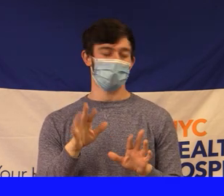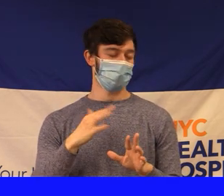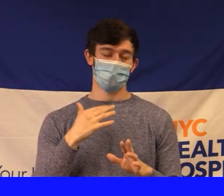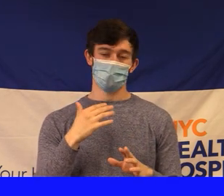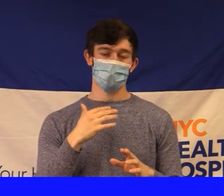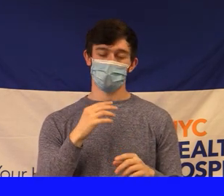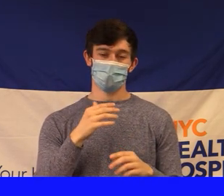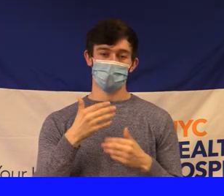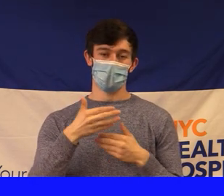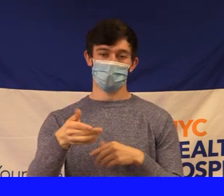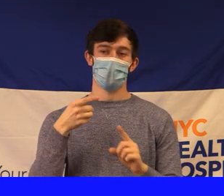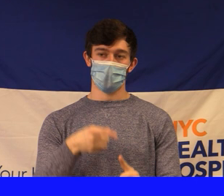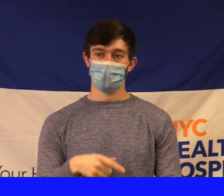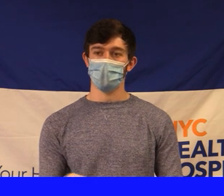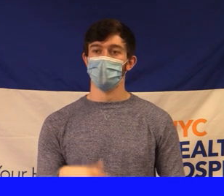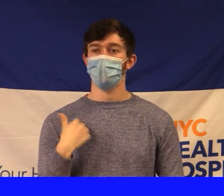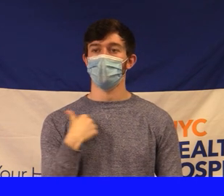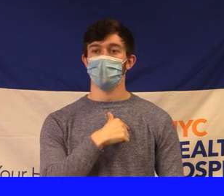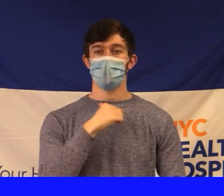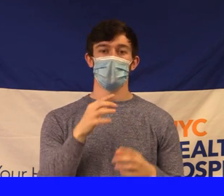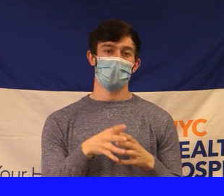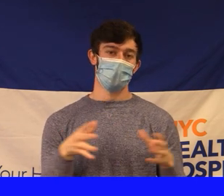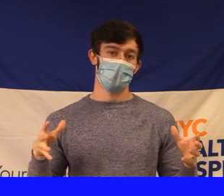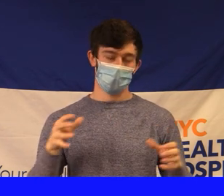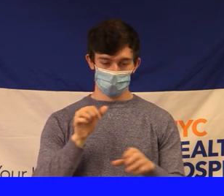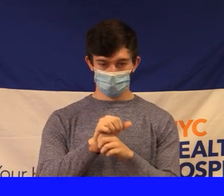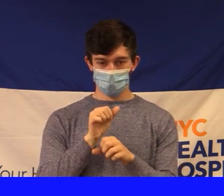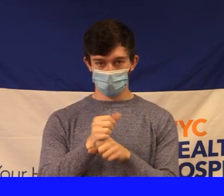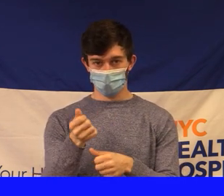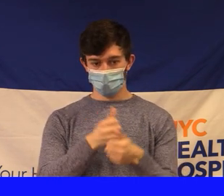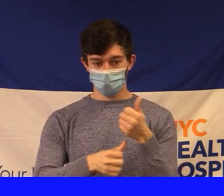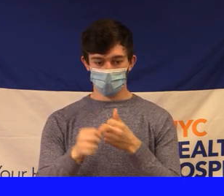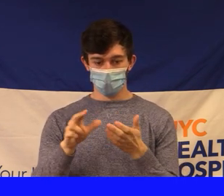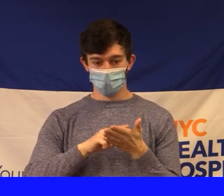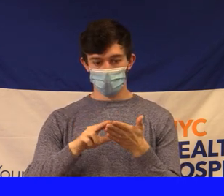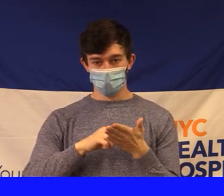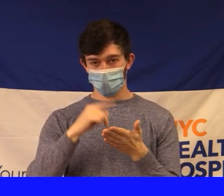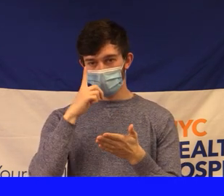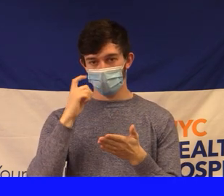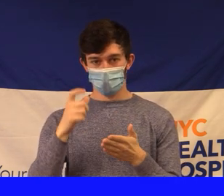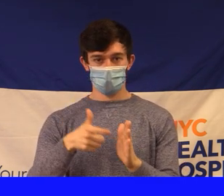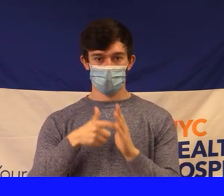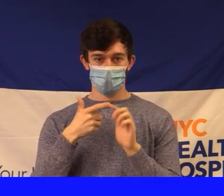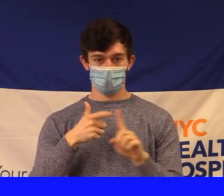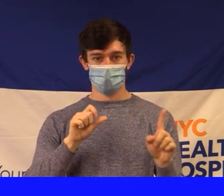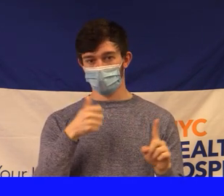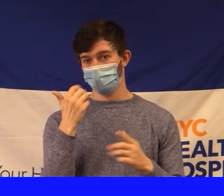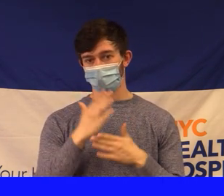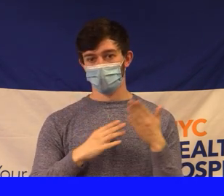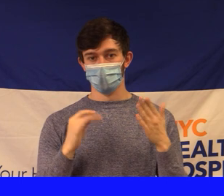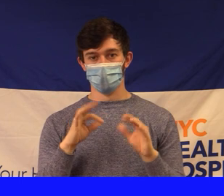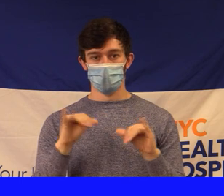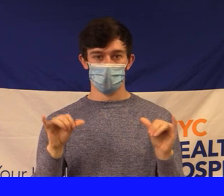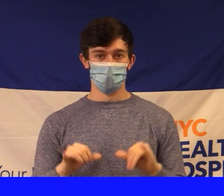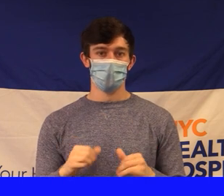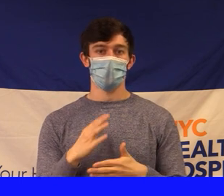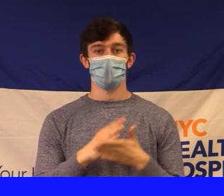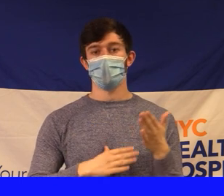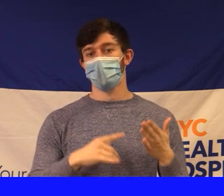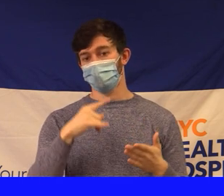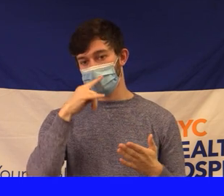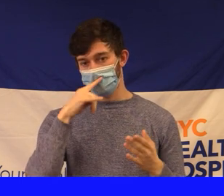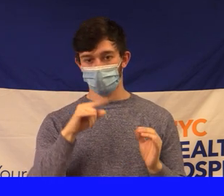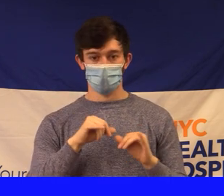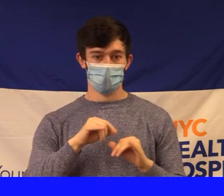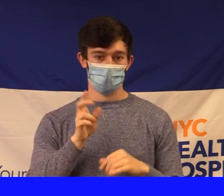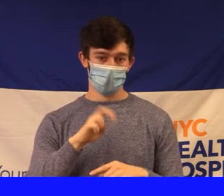bullet. We expanded the scope of work under the contract because of demands from other parts of the system, some pediatric transfers,